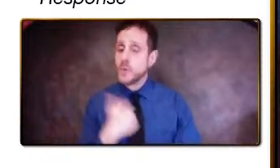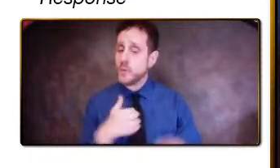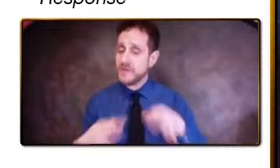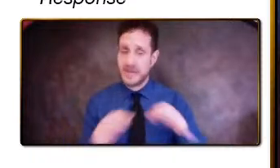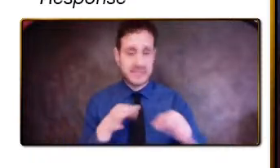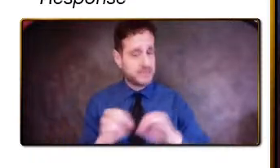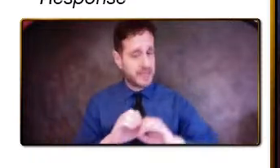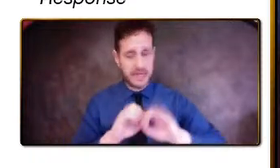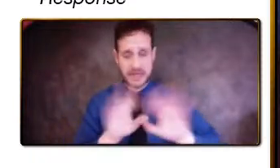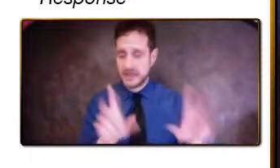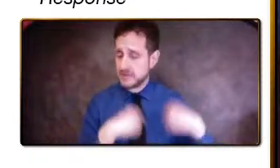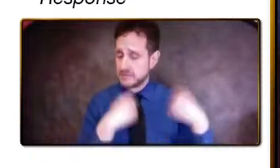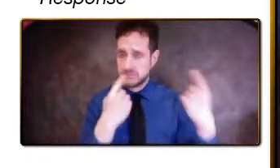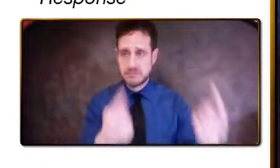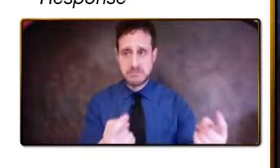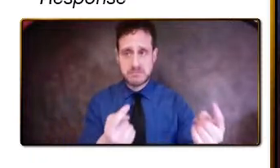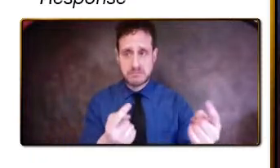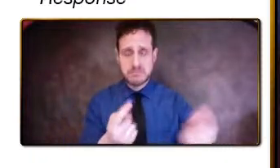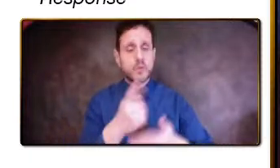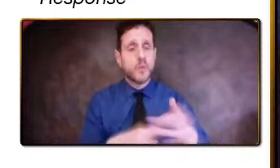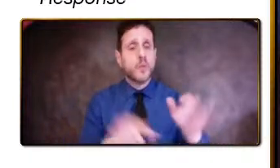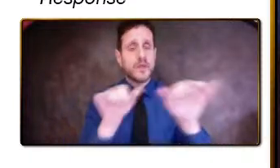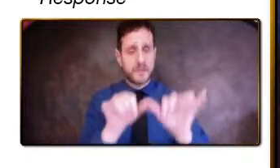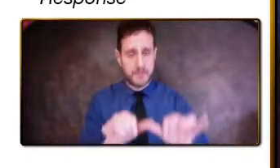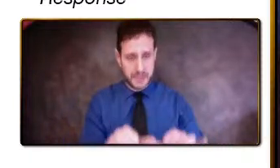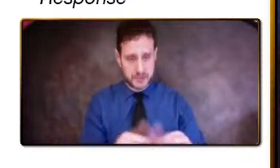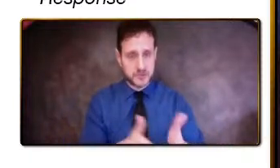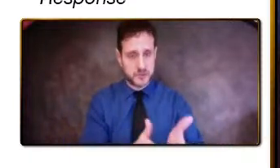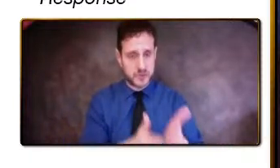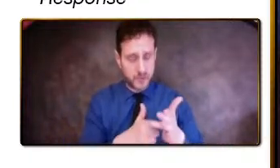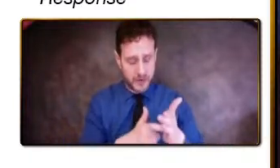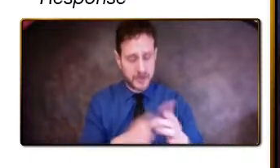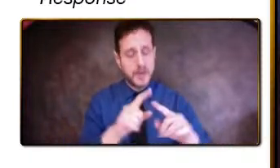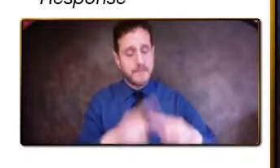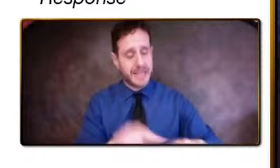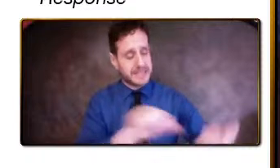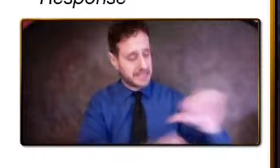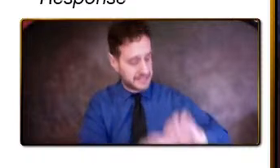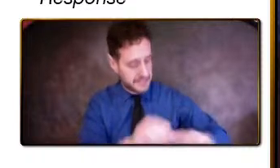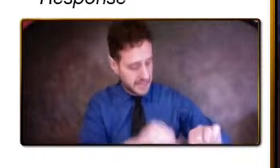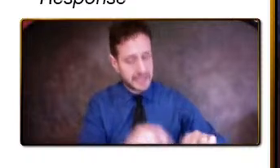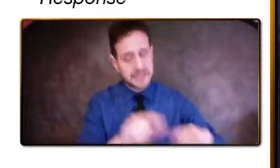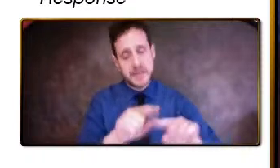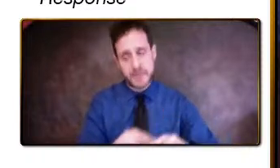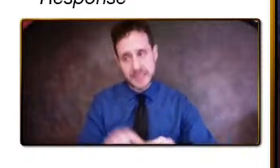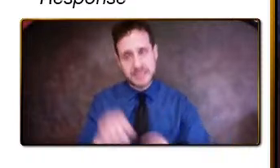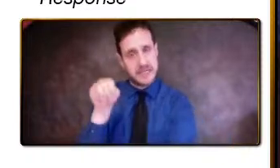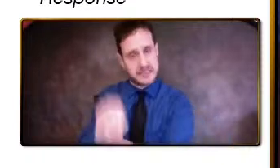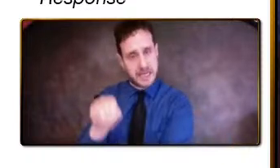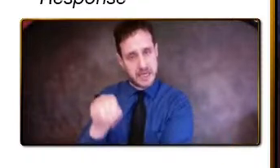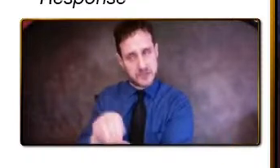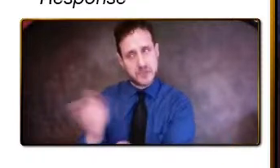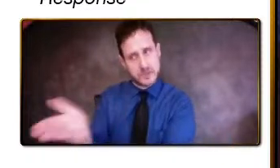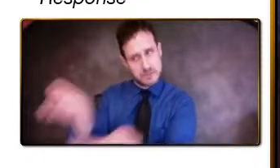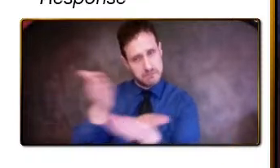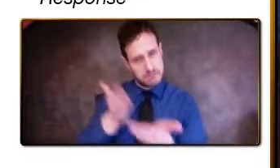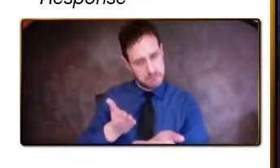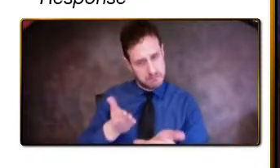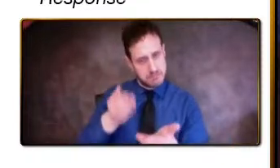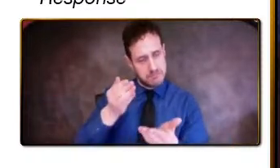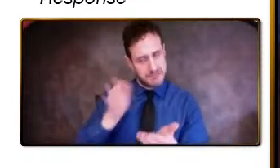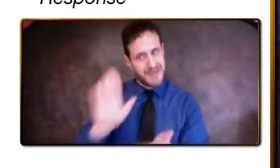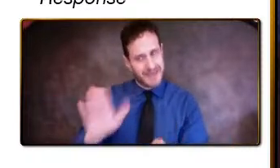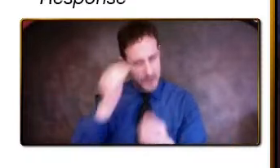think transparent about what the metrics are based on science, based on the recommendations of doctors. And you've seen that other